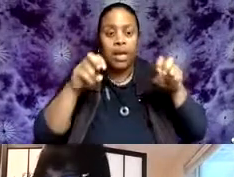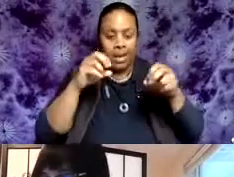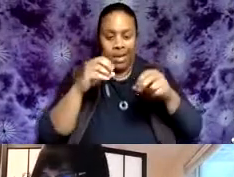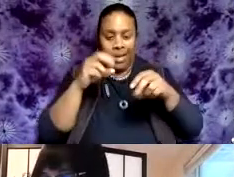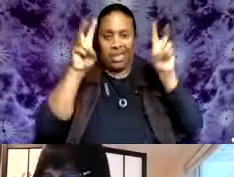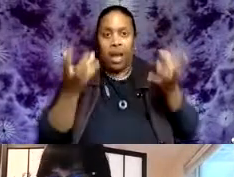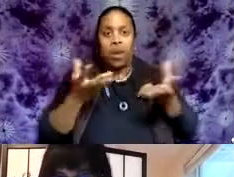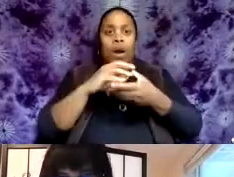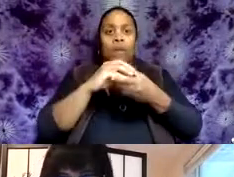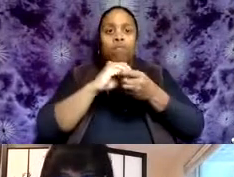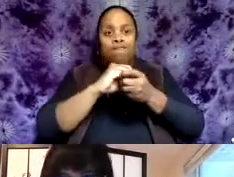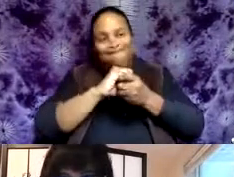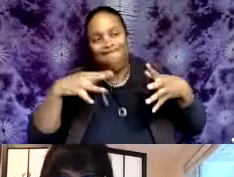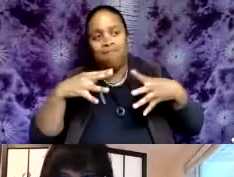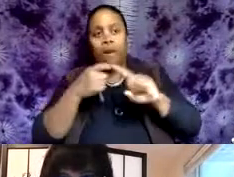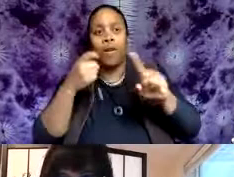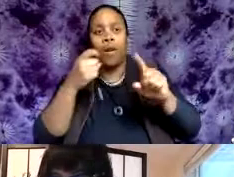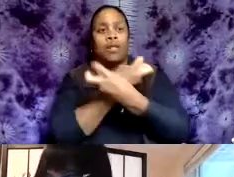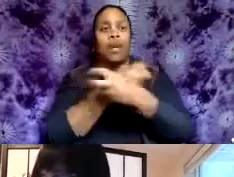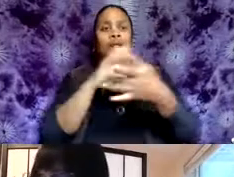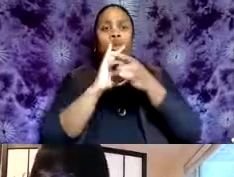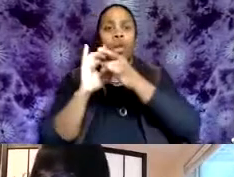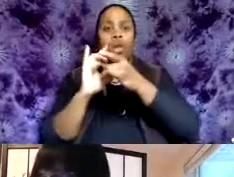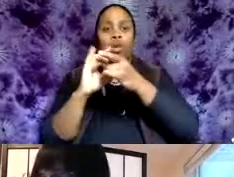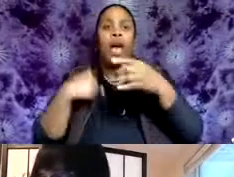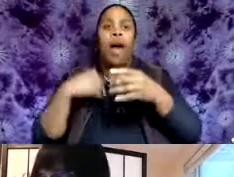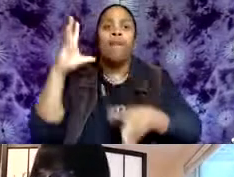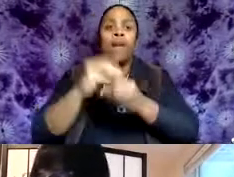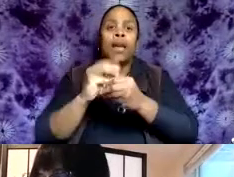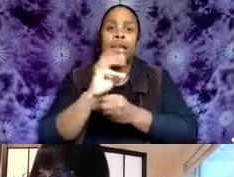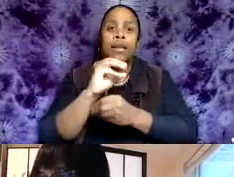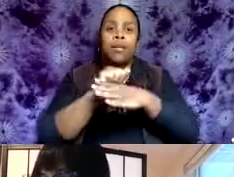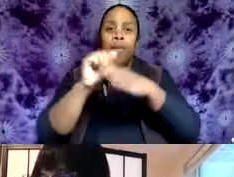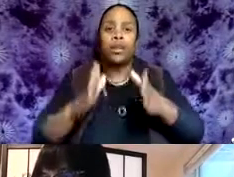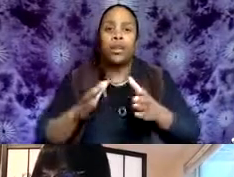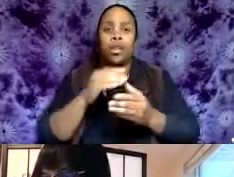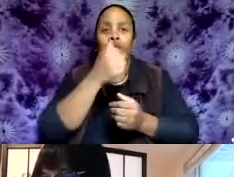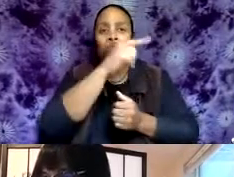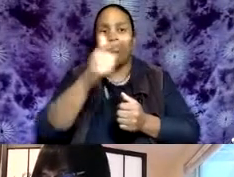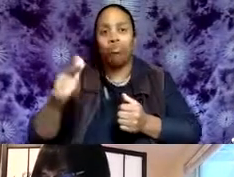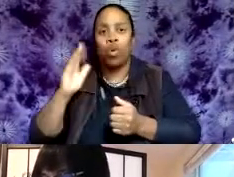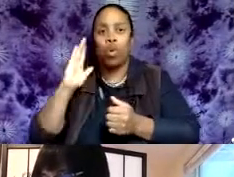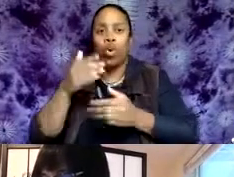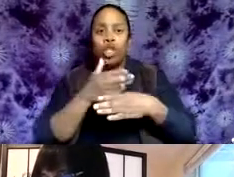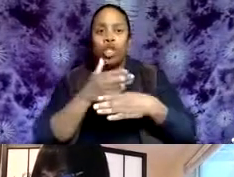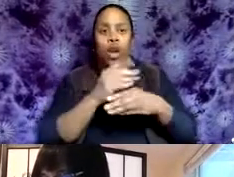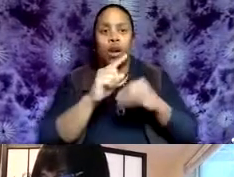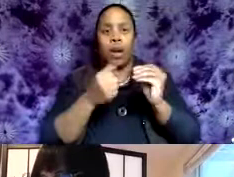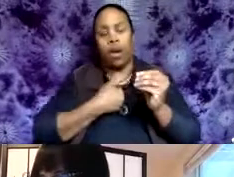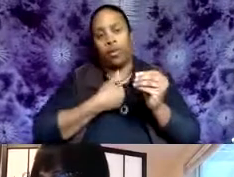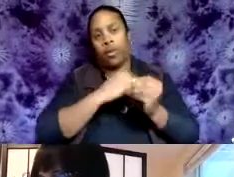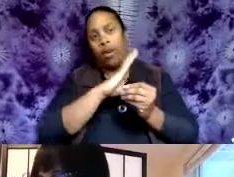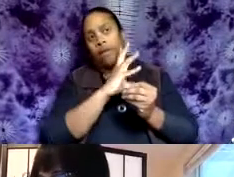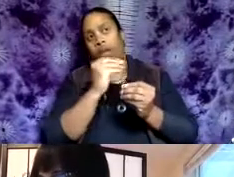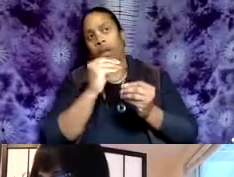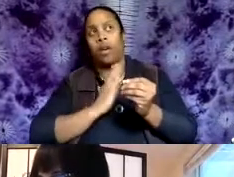relationships. There are 6 practitioners that are here tonight. We'll be going around to share a bit about ourselves and our practices.